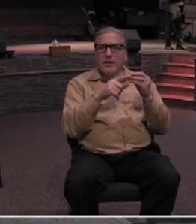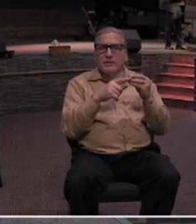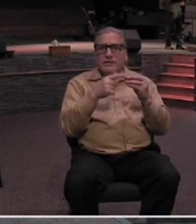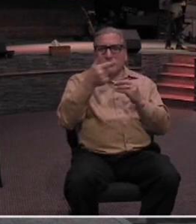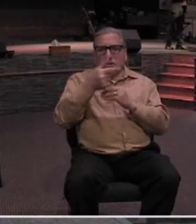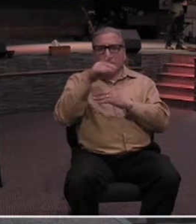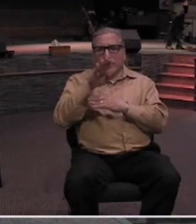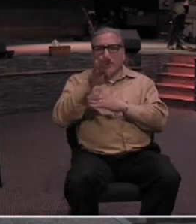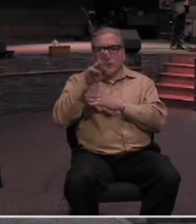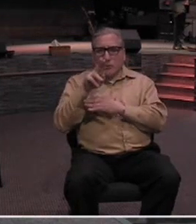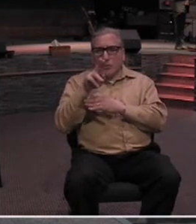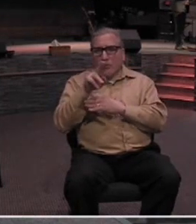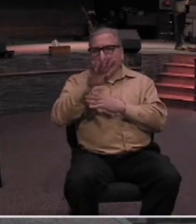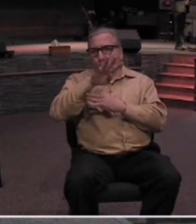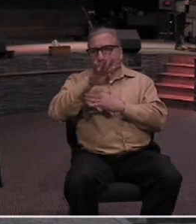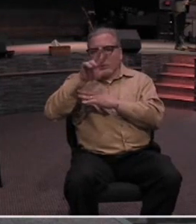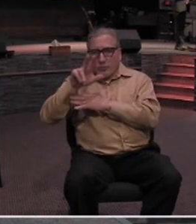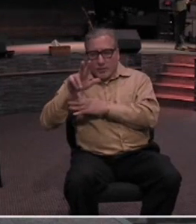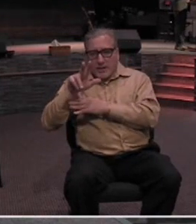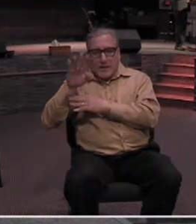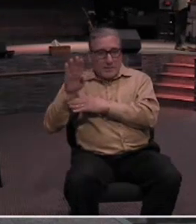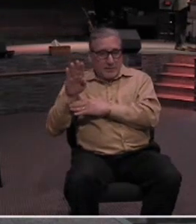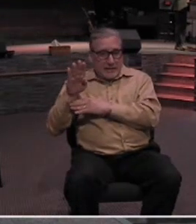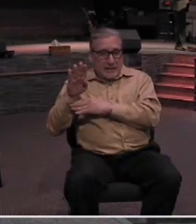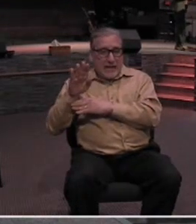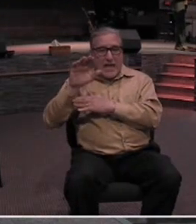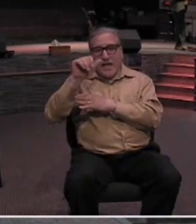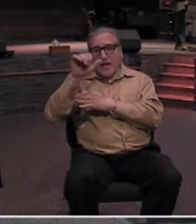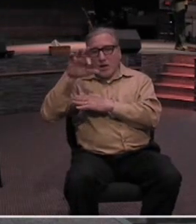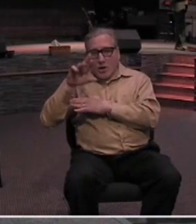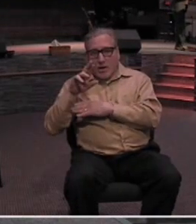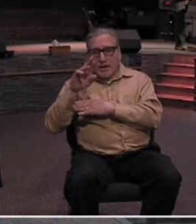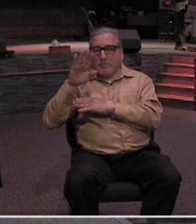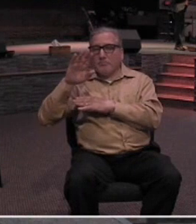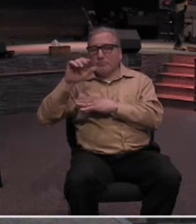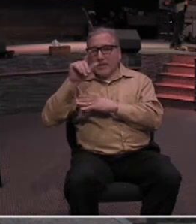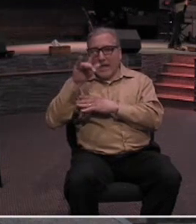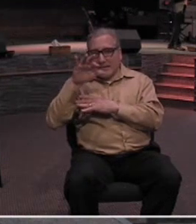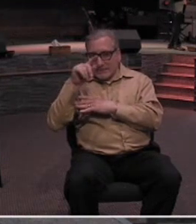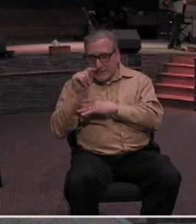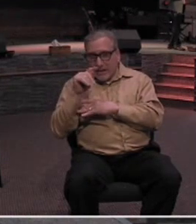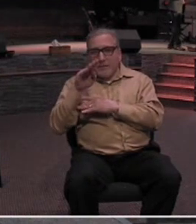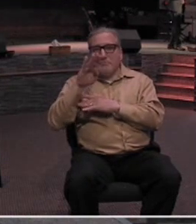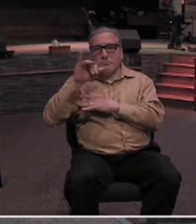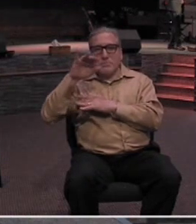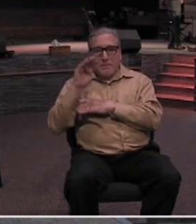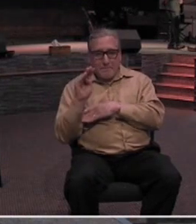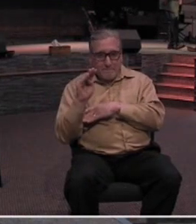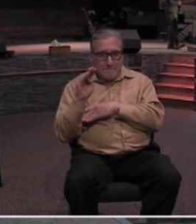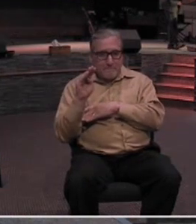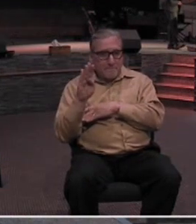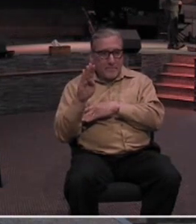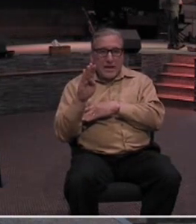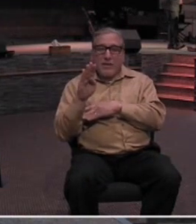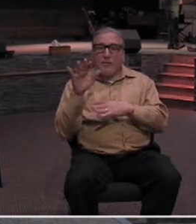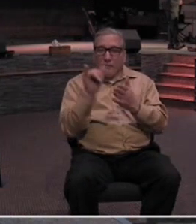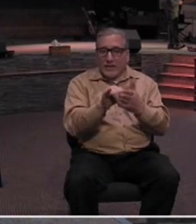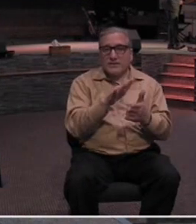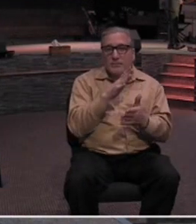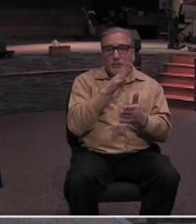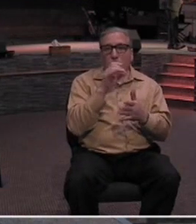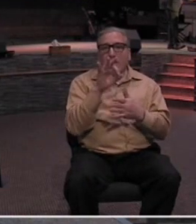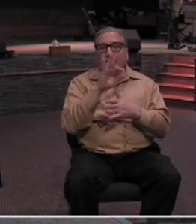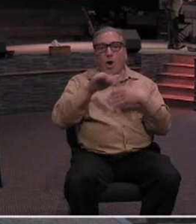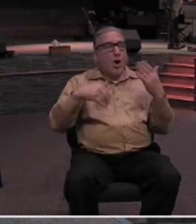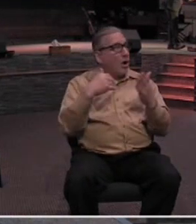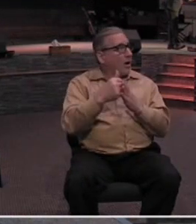GBU 43B Massive Ordnance Air Blast Bomb, which is also known as the mother of